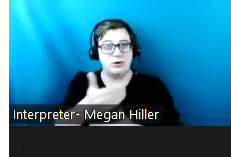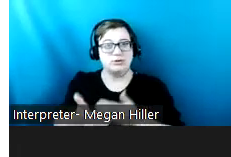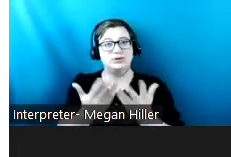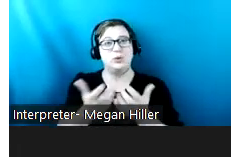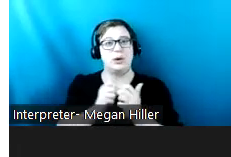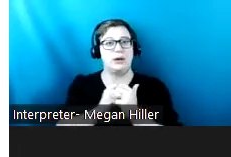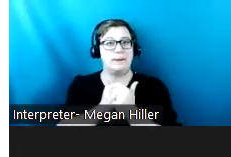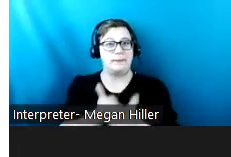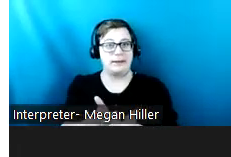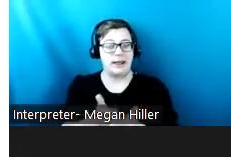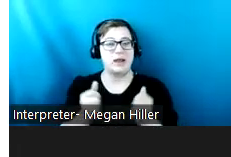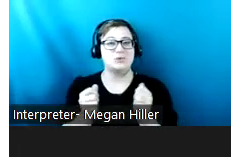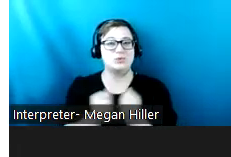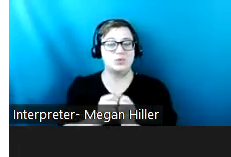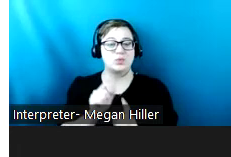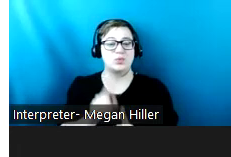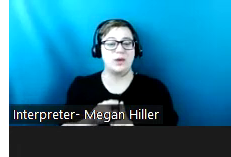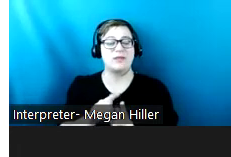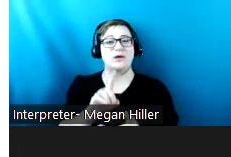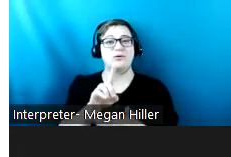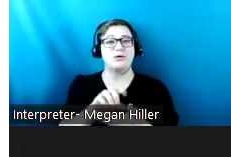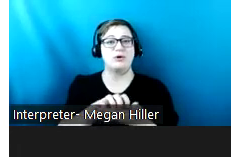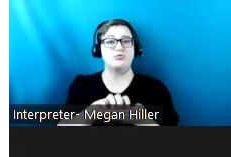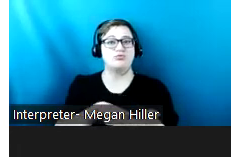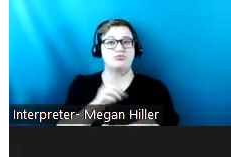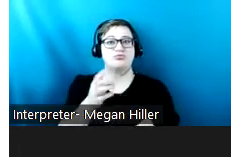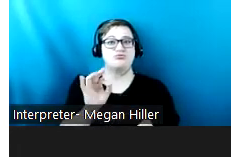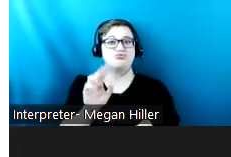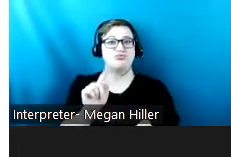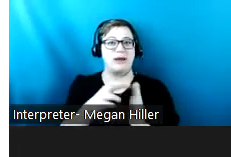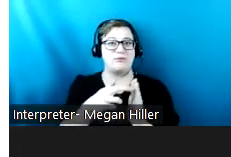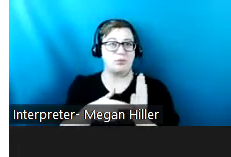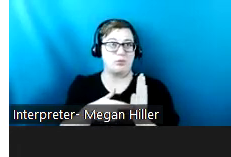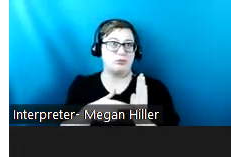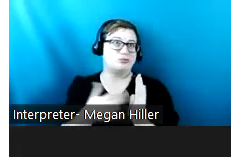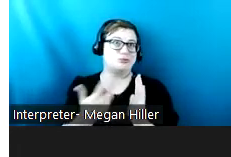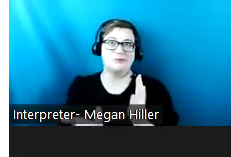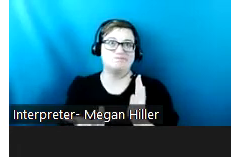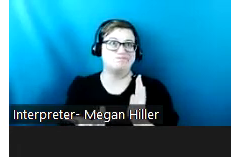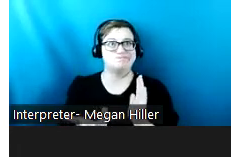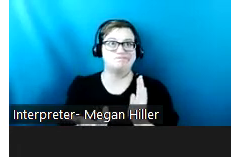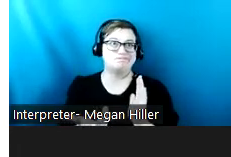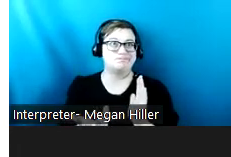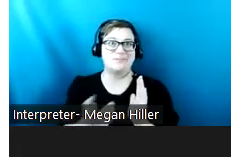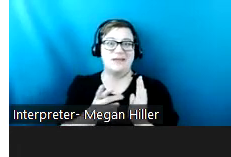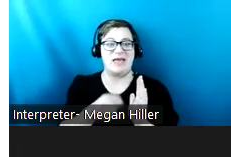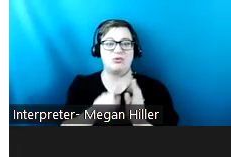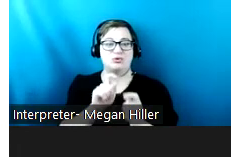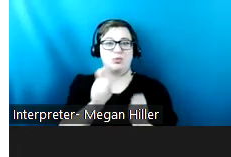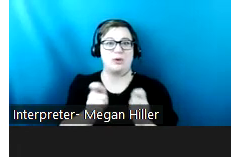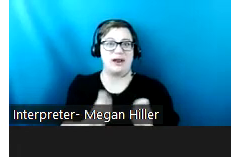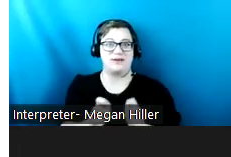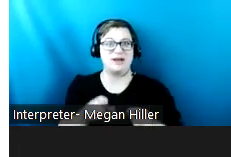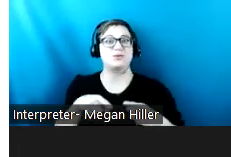with the draft rules that, let's say, are ratified as written for